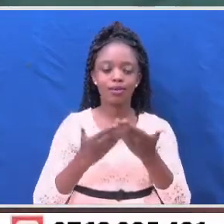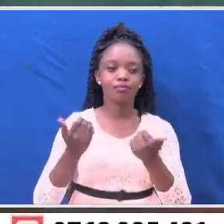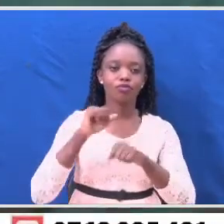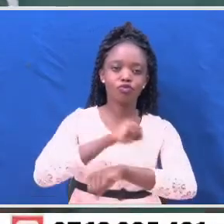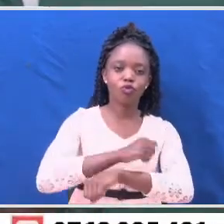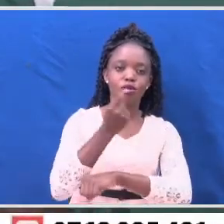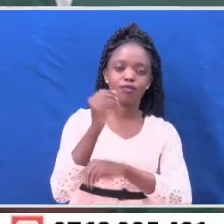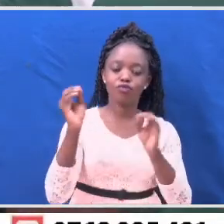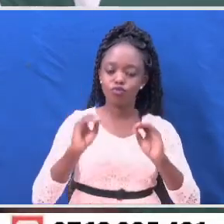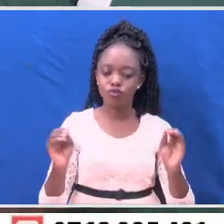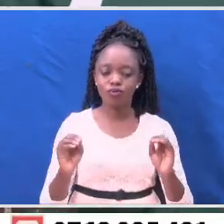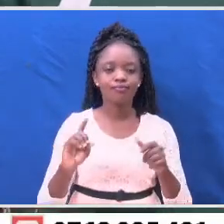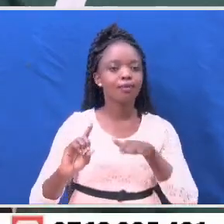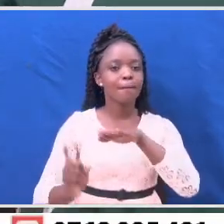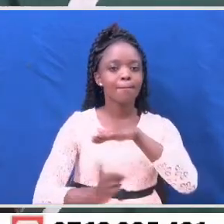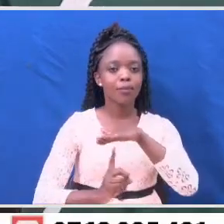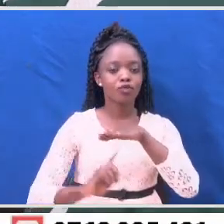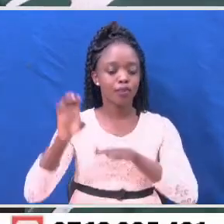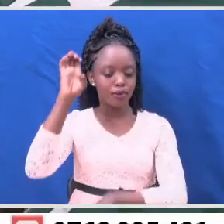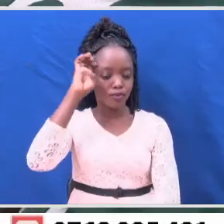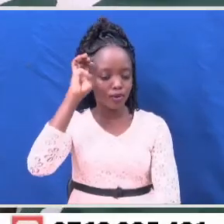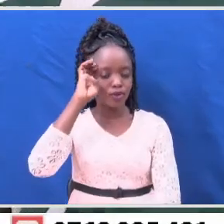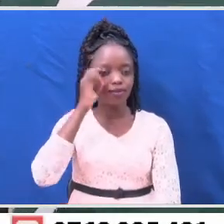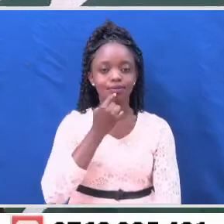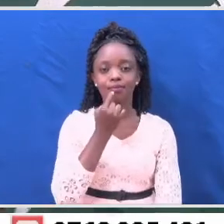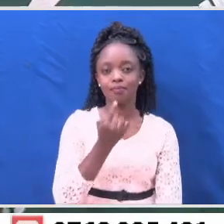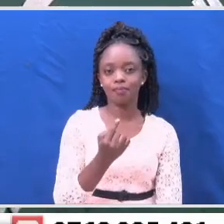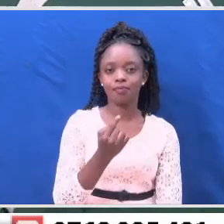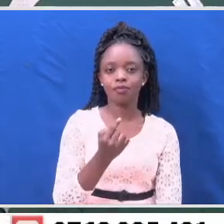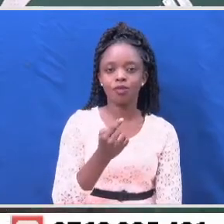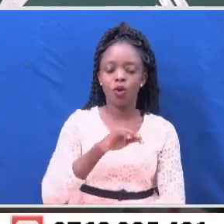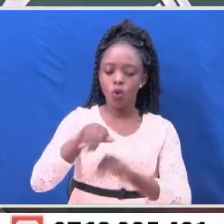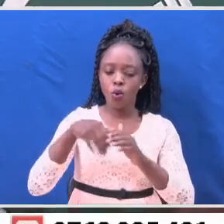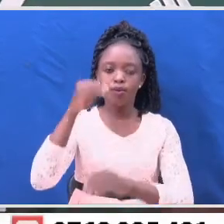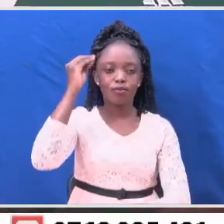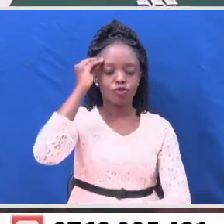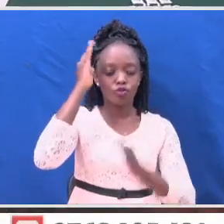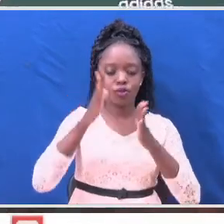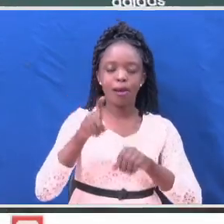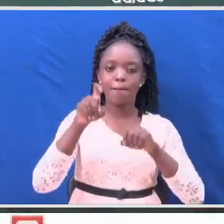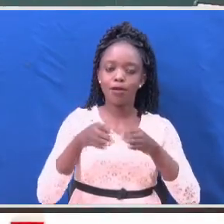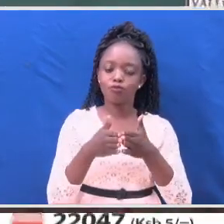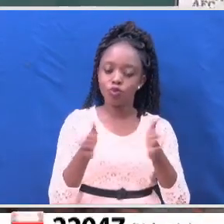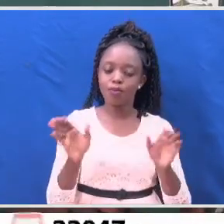school fees arising, the Ministry of Education has insisted that all students must report to